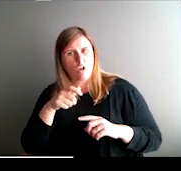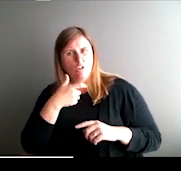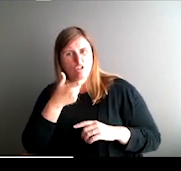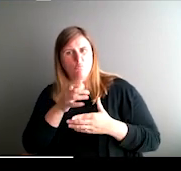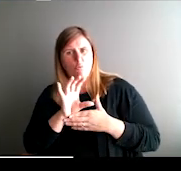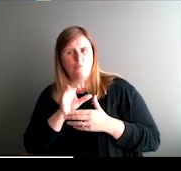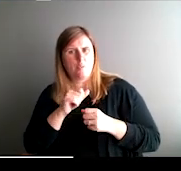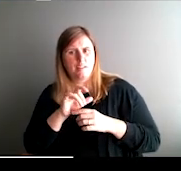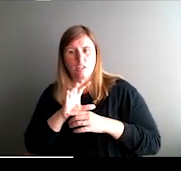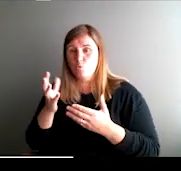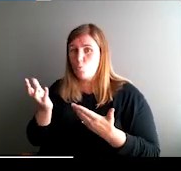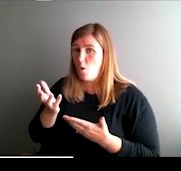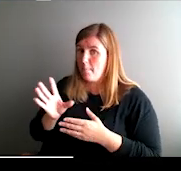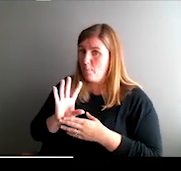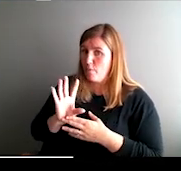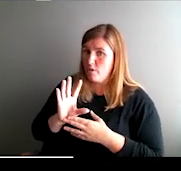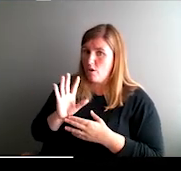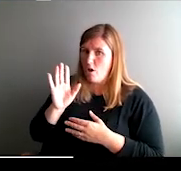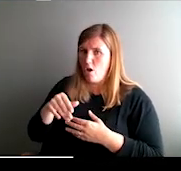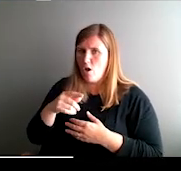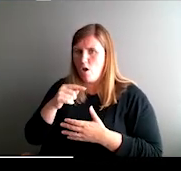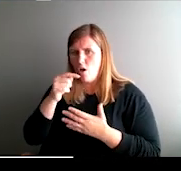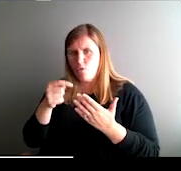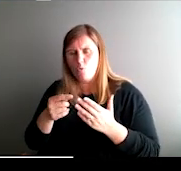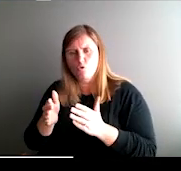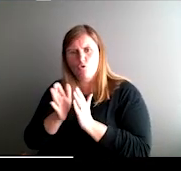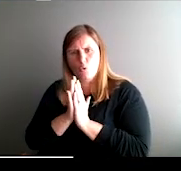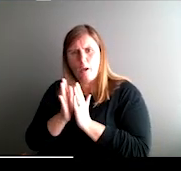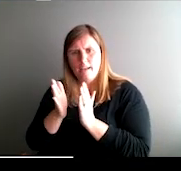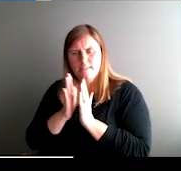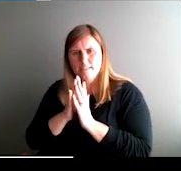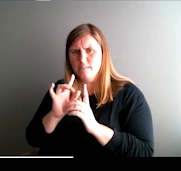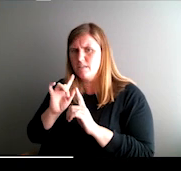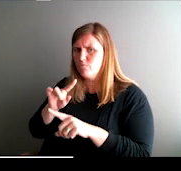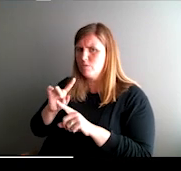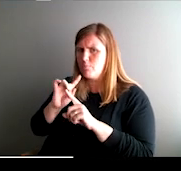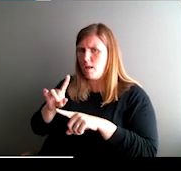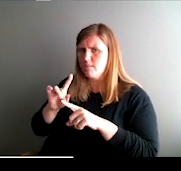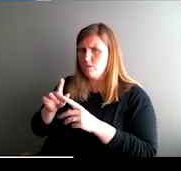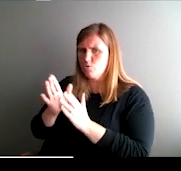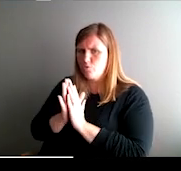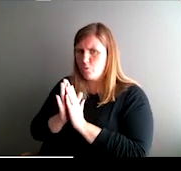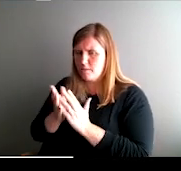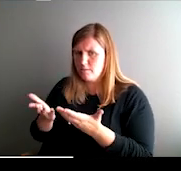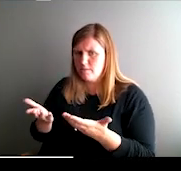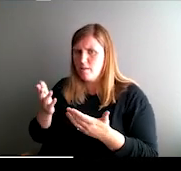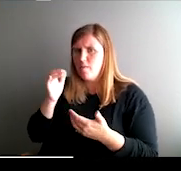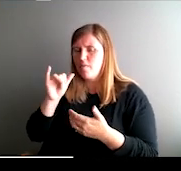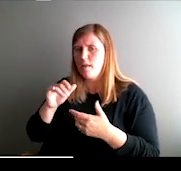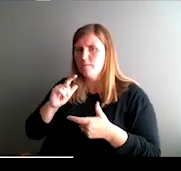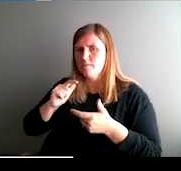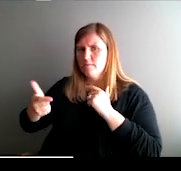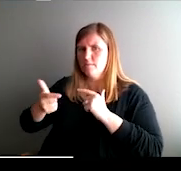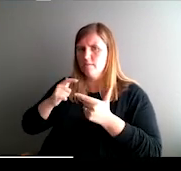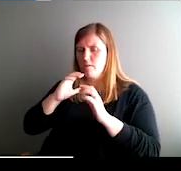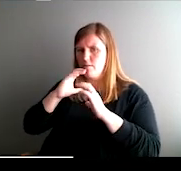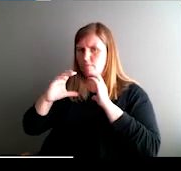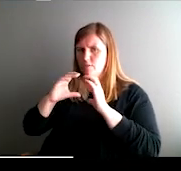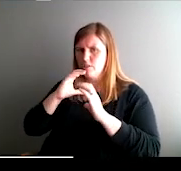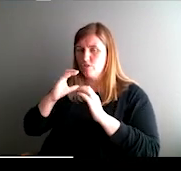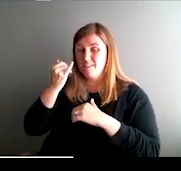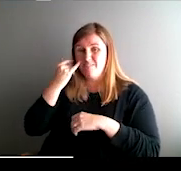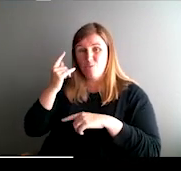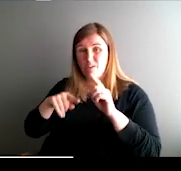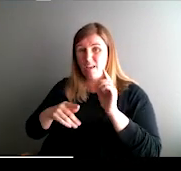with the kids. What movie? All those are requests and then responses to the request. That's a conversation. If you